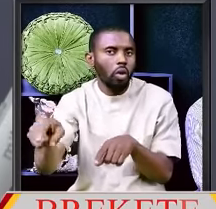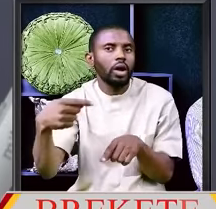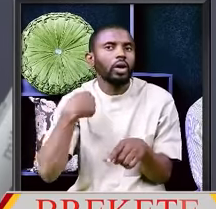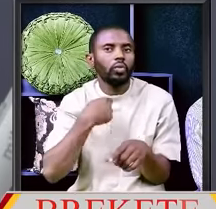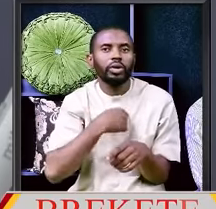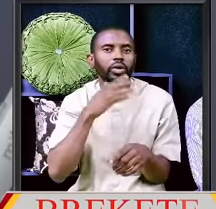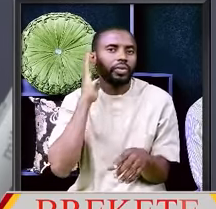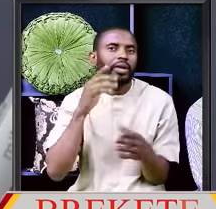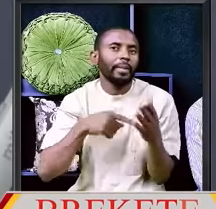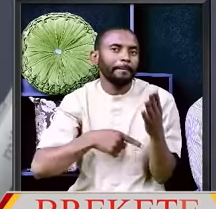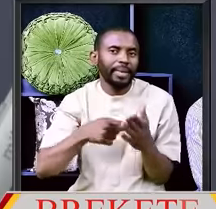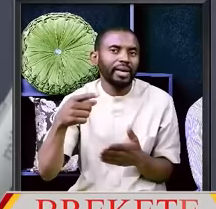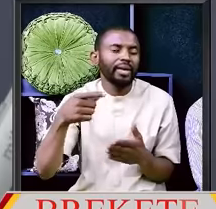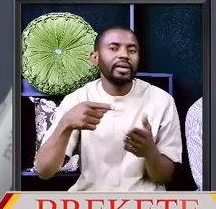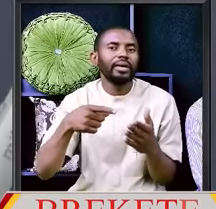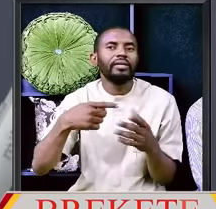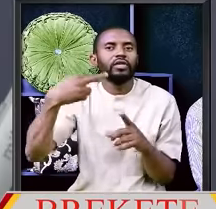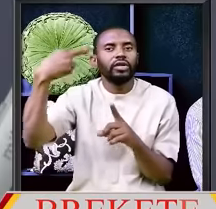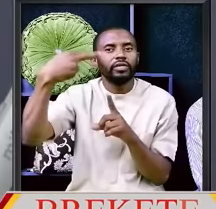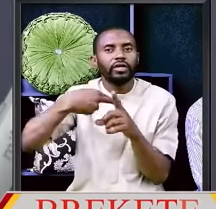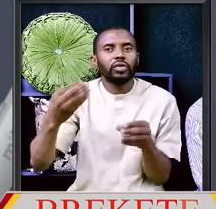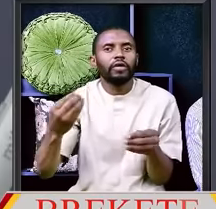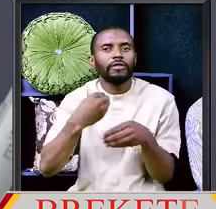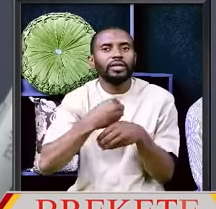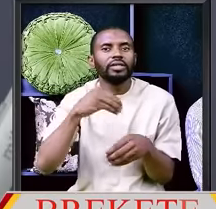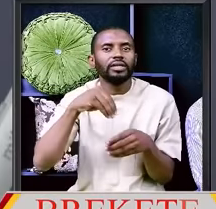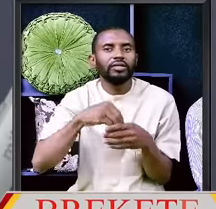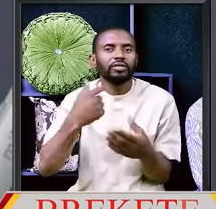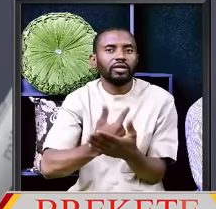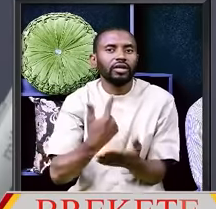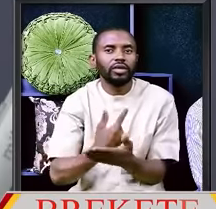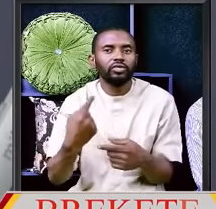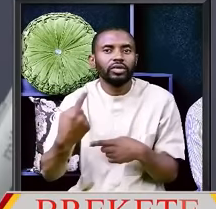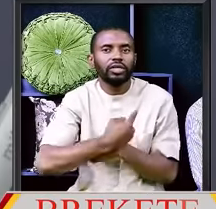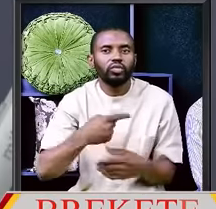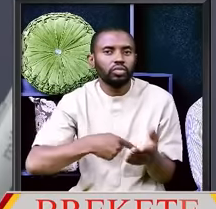the payment today by the grace of God for the office space in Ghana.